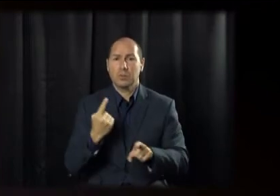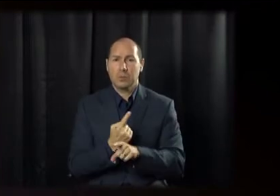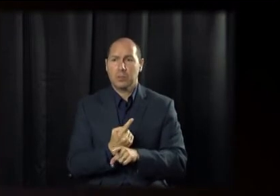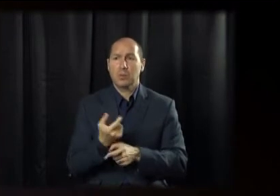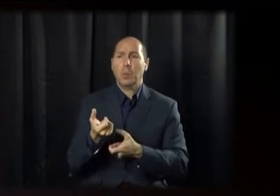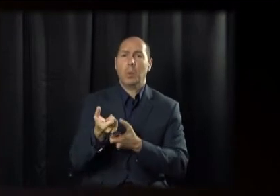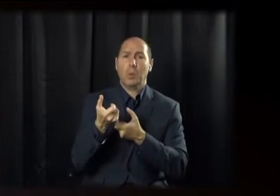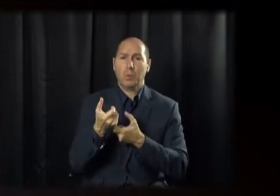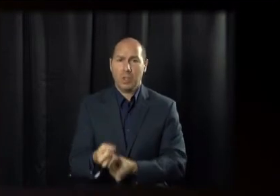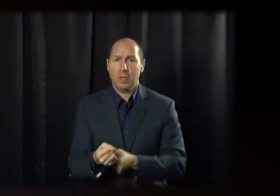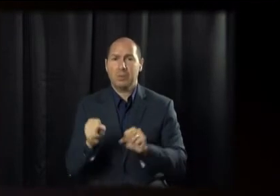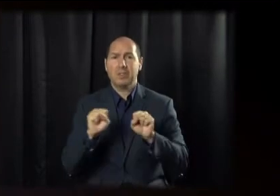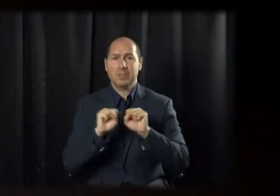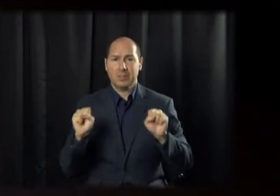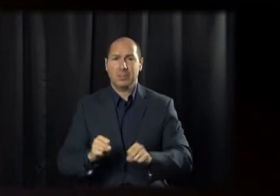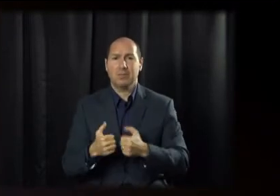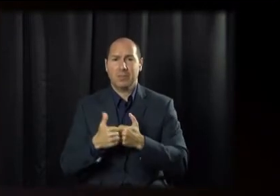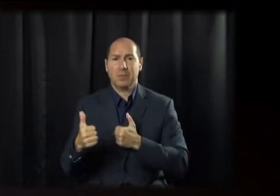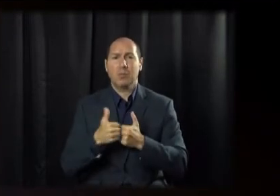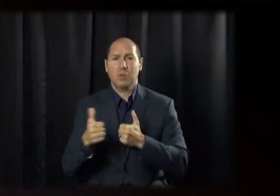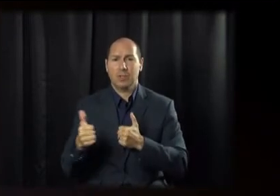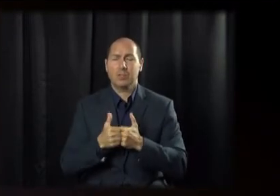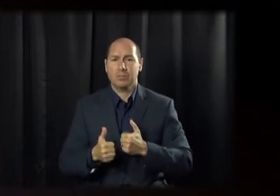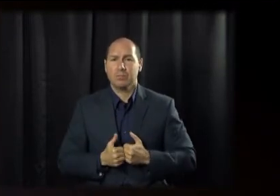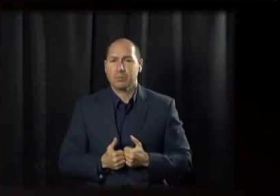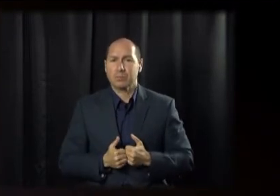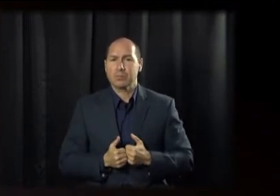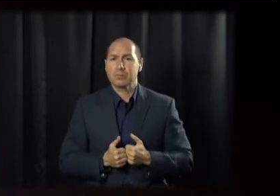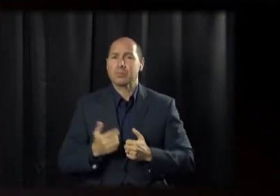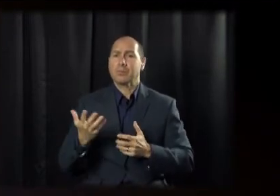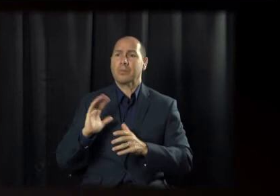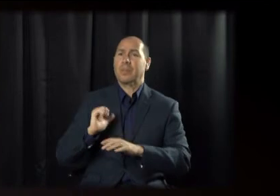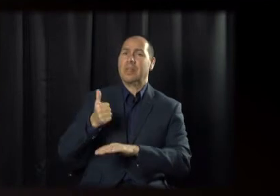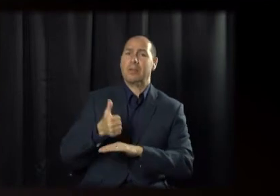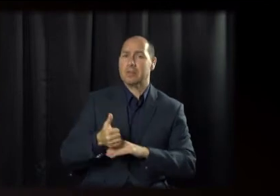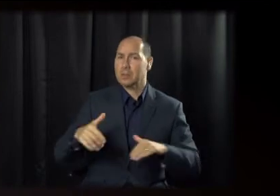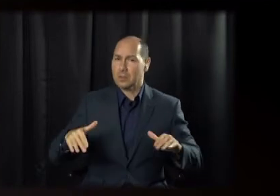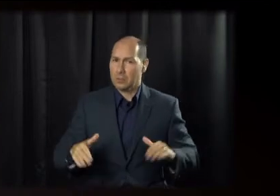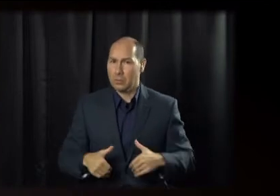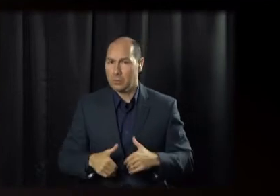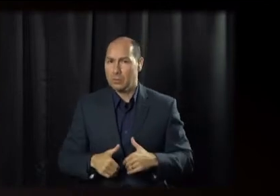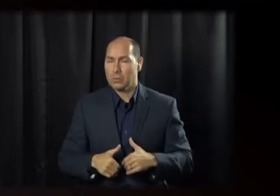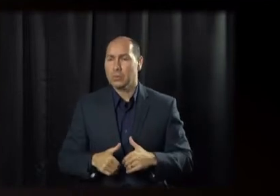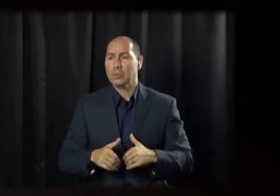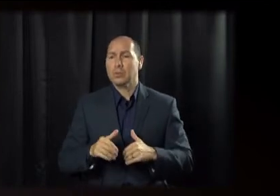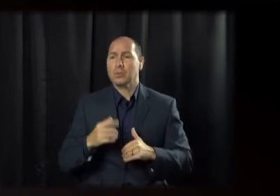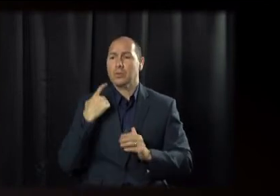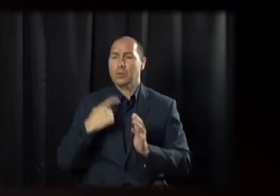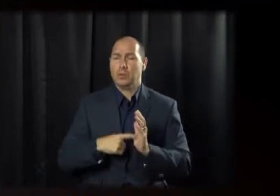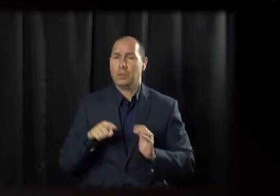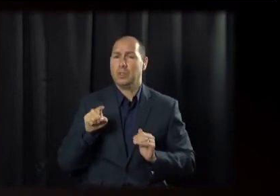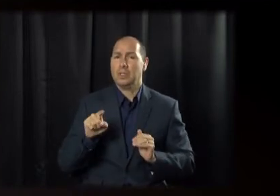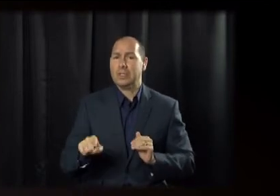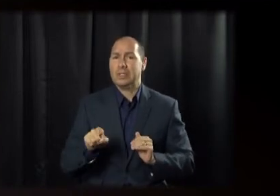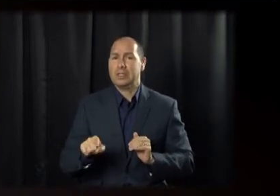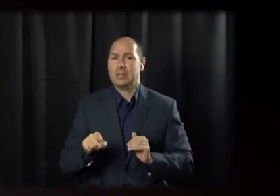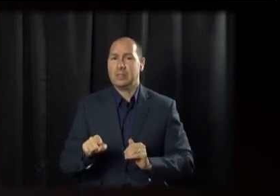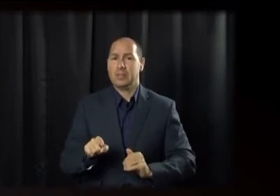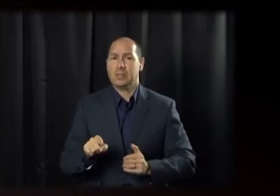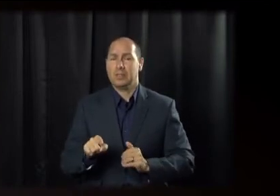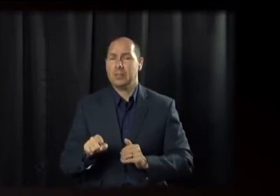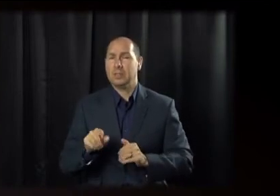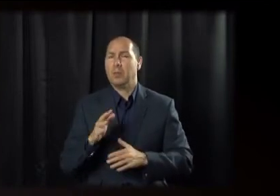system. Without the implementation of measures, HTA faces a bleak outlook, incurring average